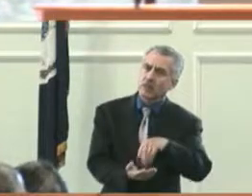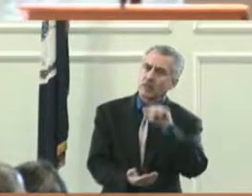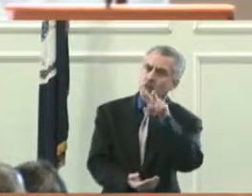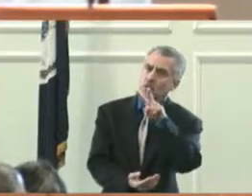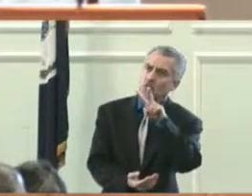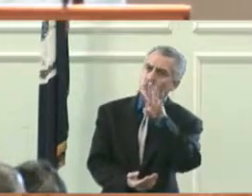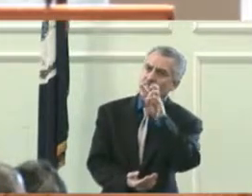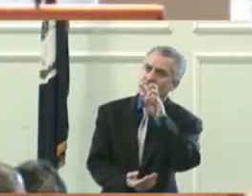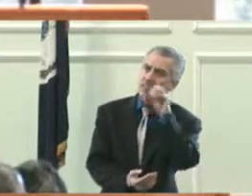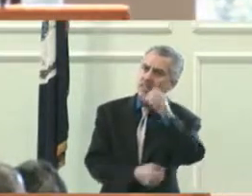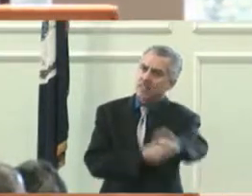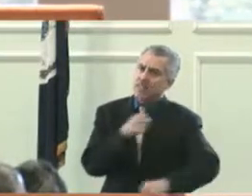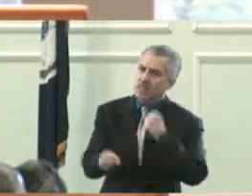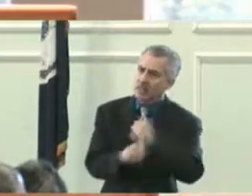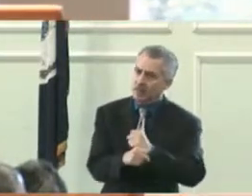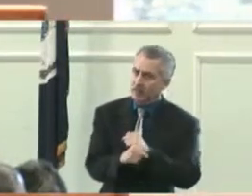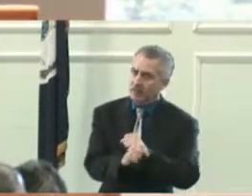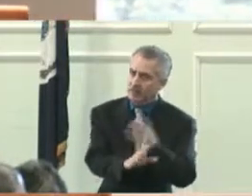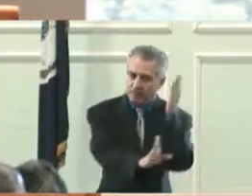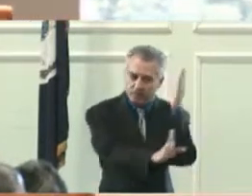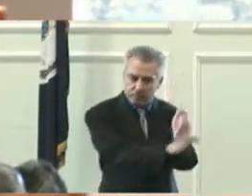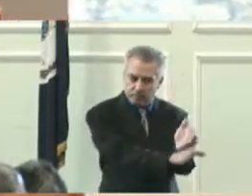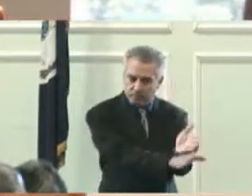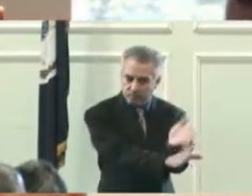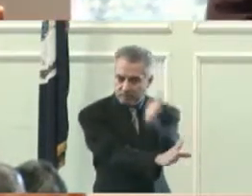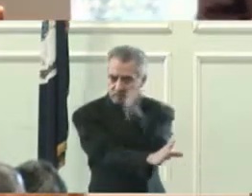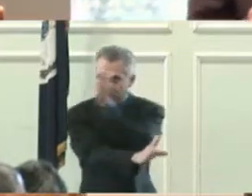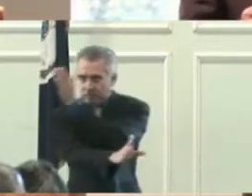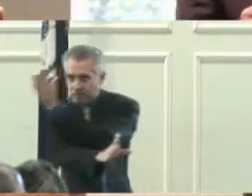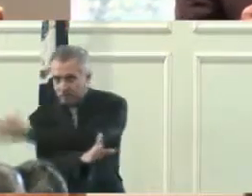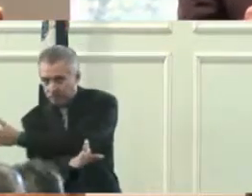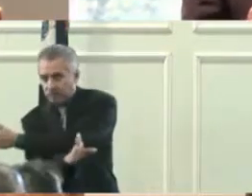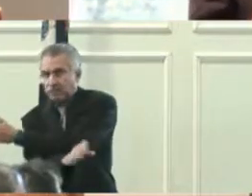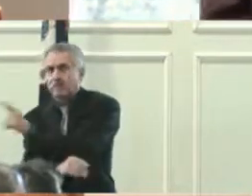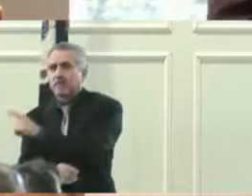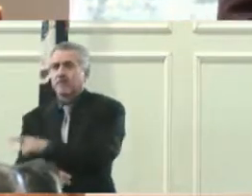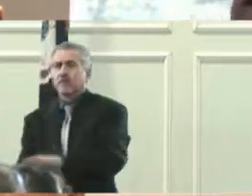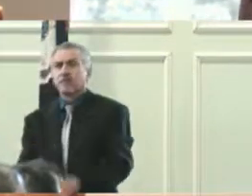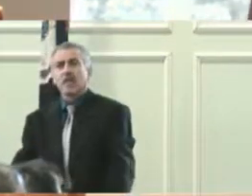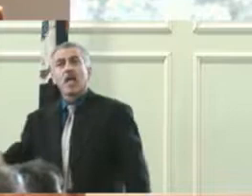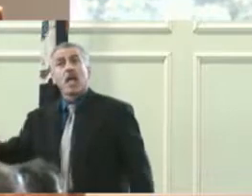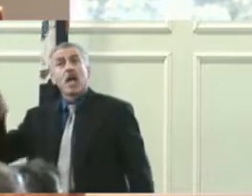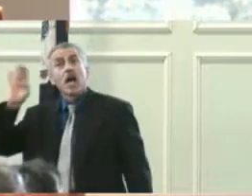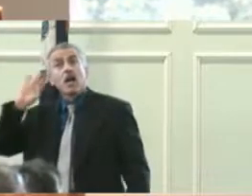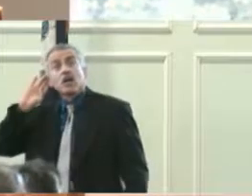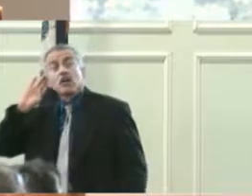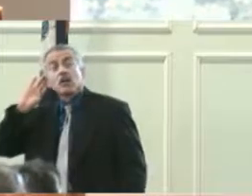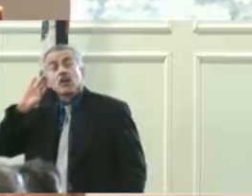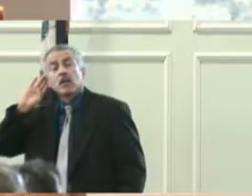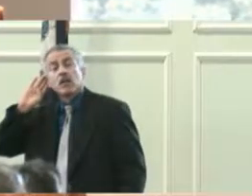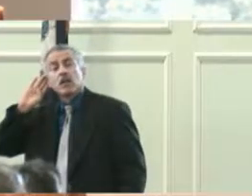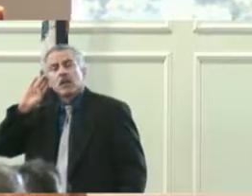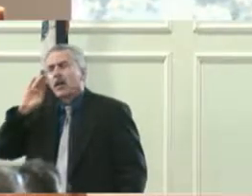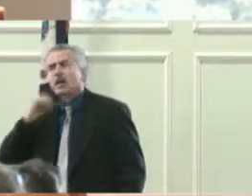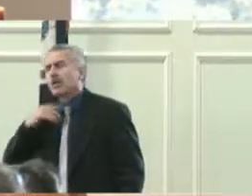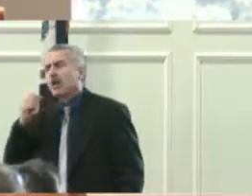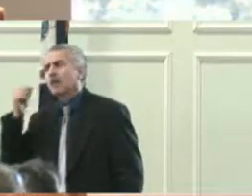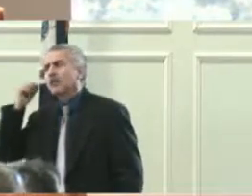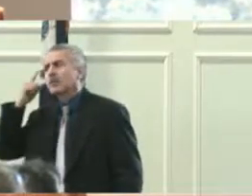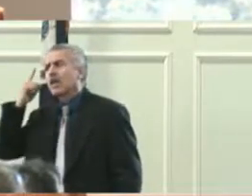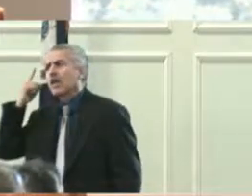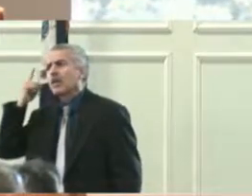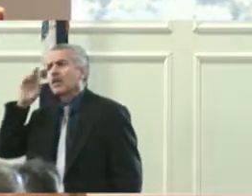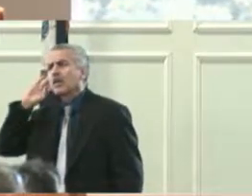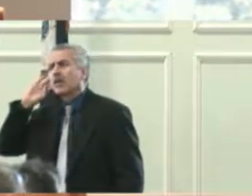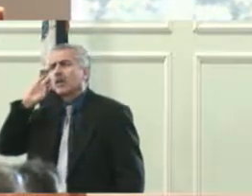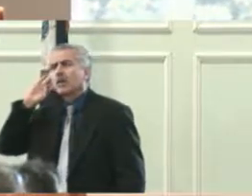years. And so notice what it says in verse 8. Although I heard, I did not what? Understand. Then